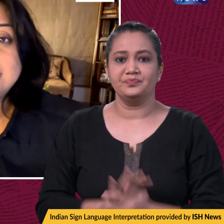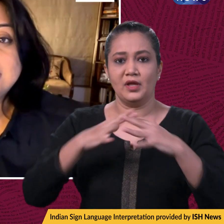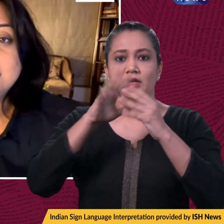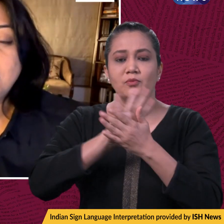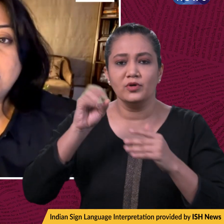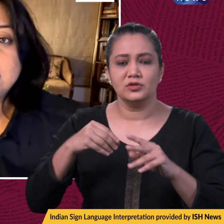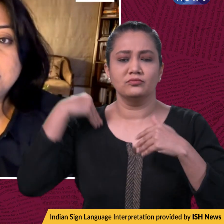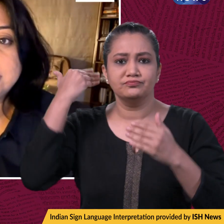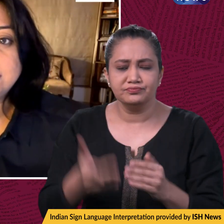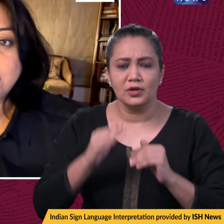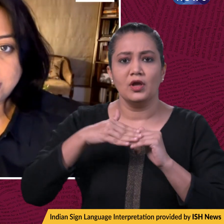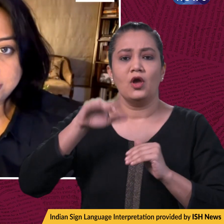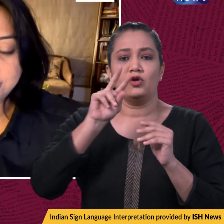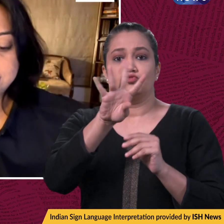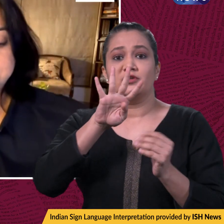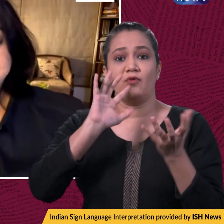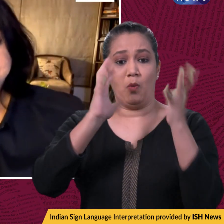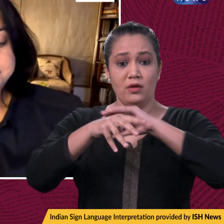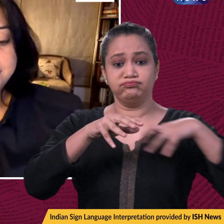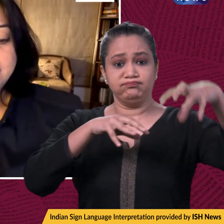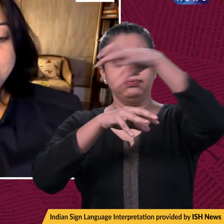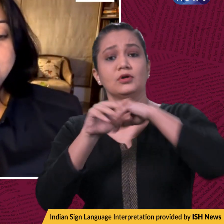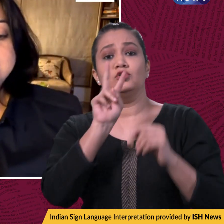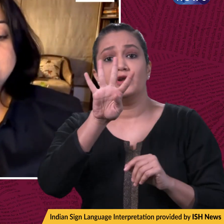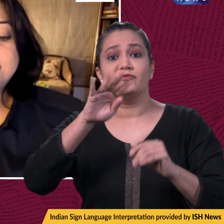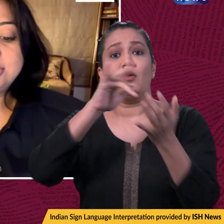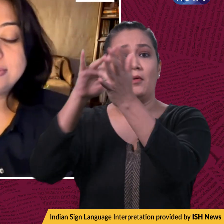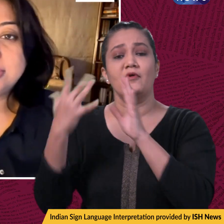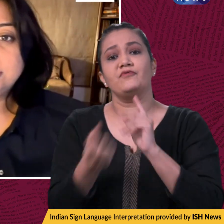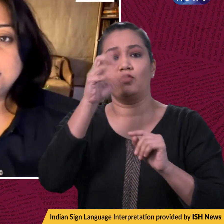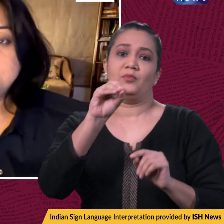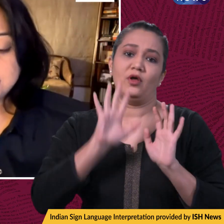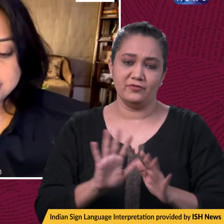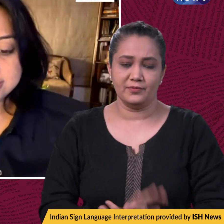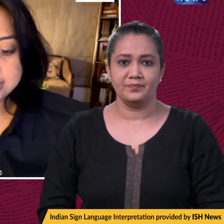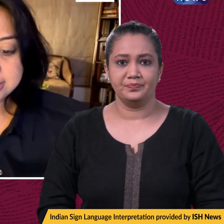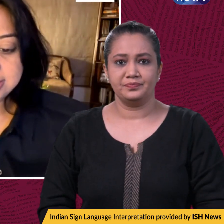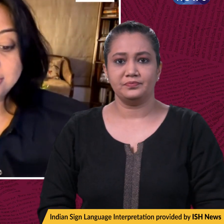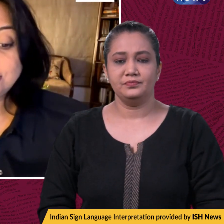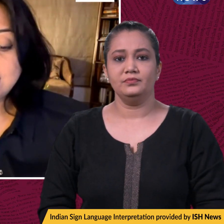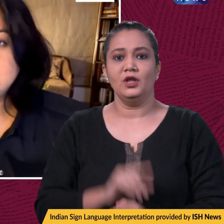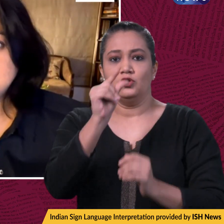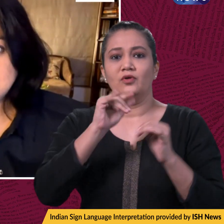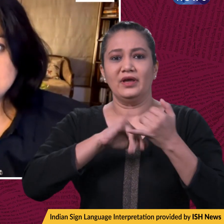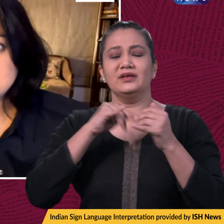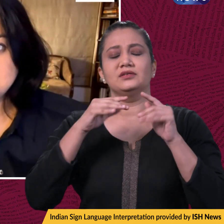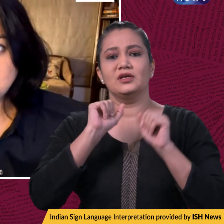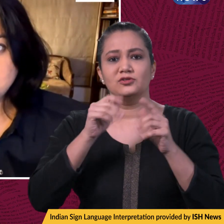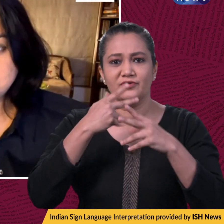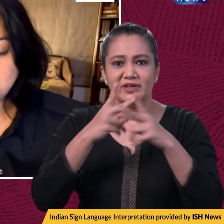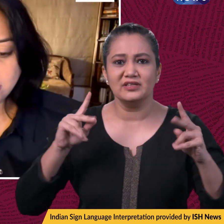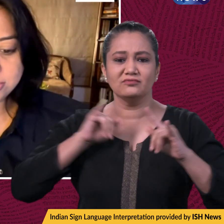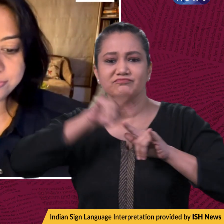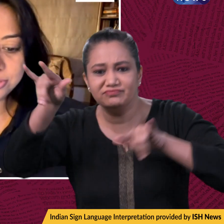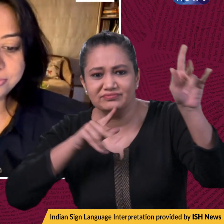been detected in more than 24 countries. UN Secretary General Antonio Guterres has said the travel bans